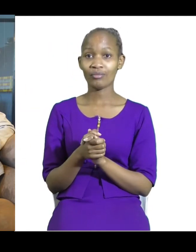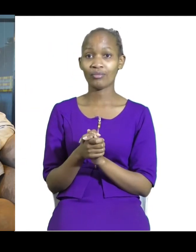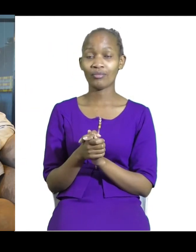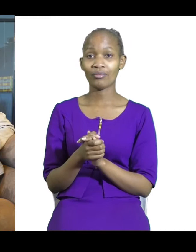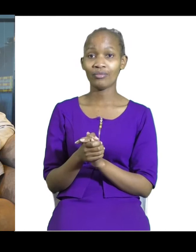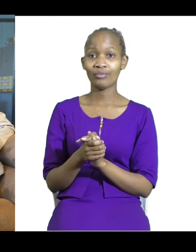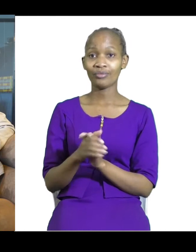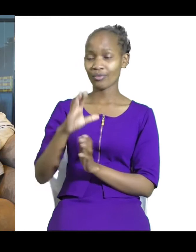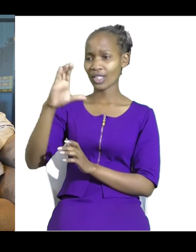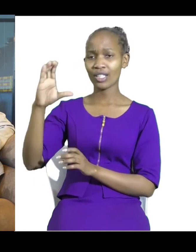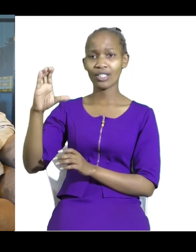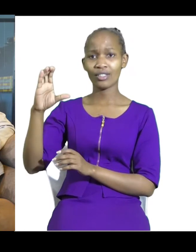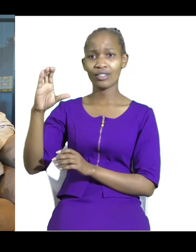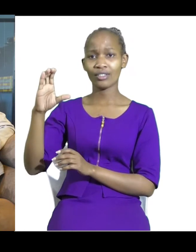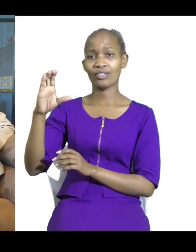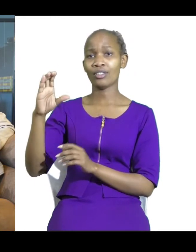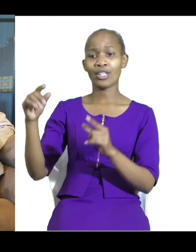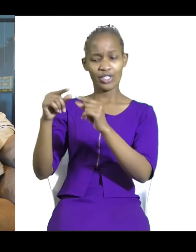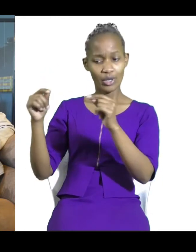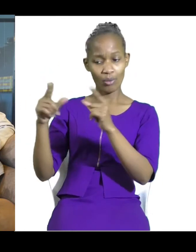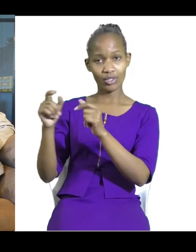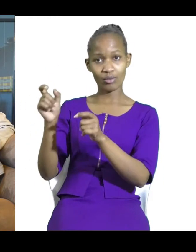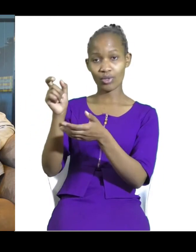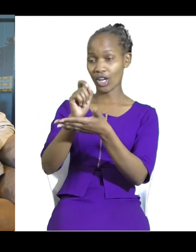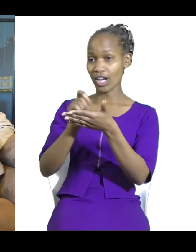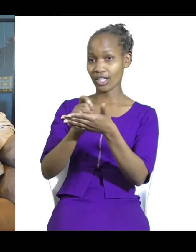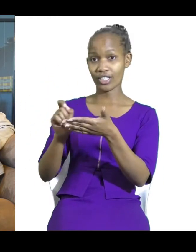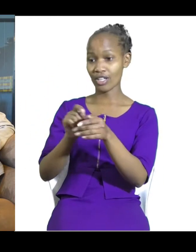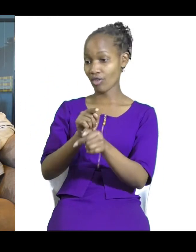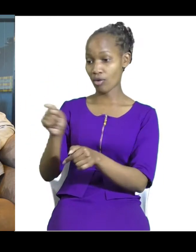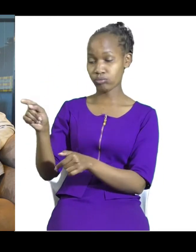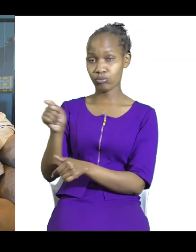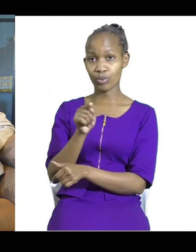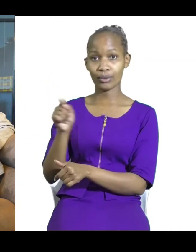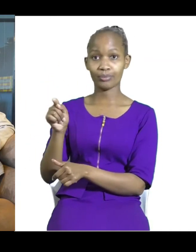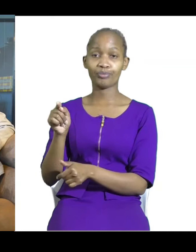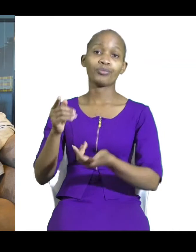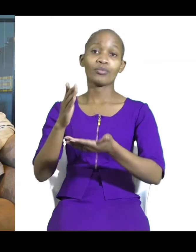the insertions. That is they call them what? The running